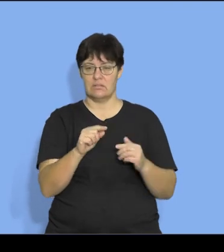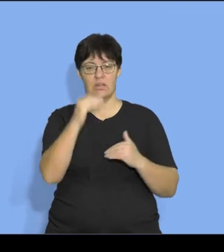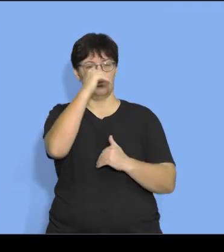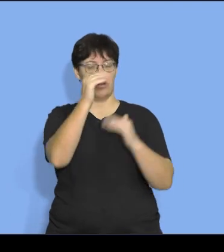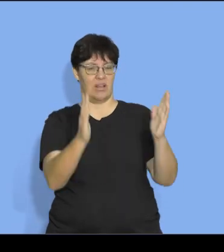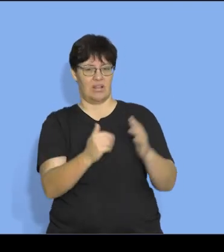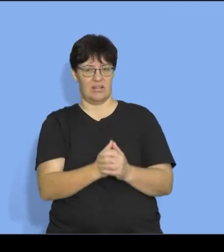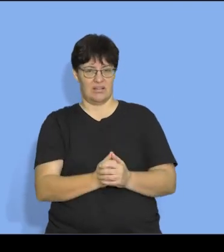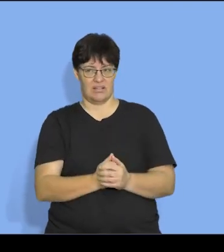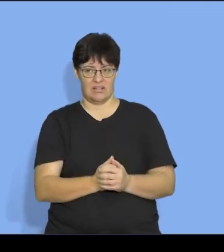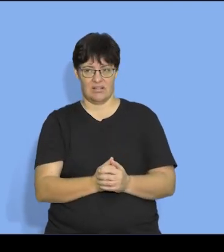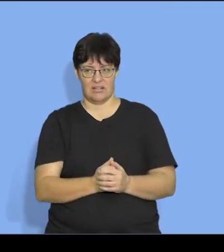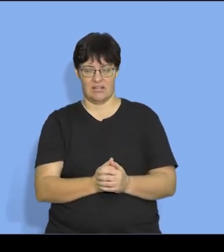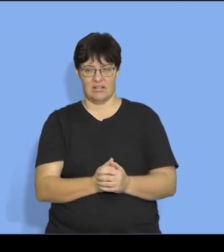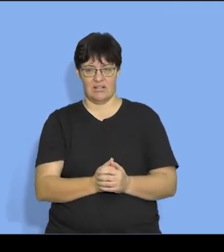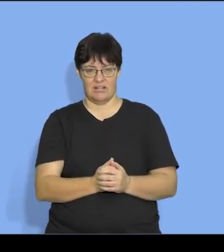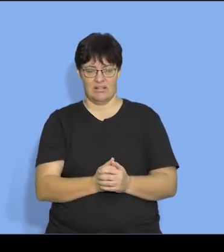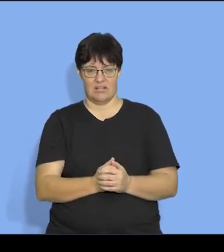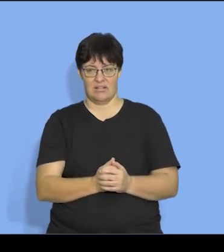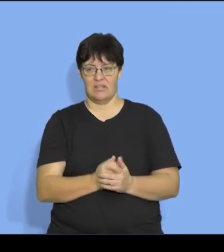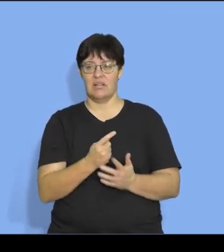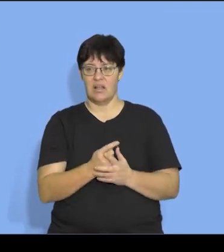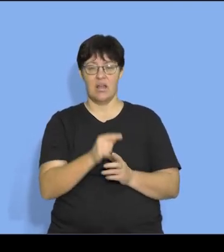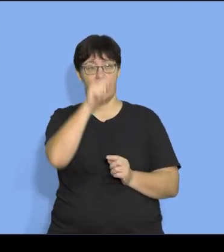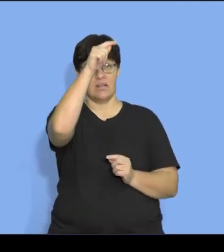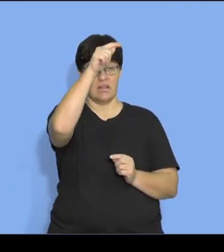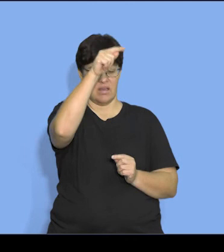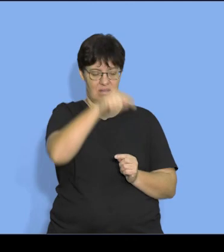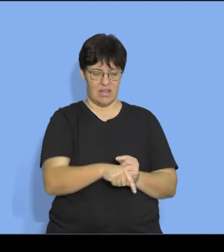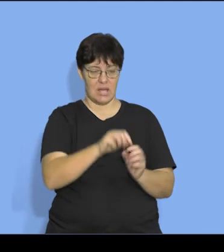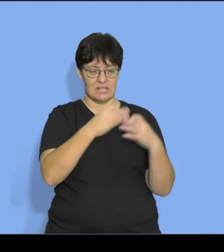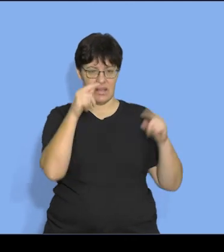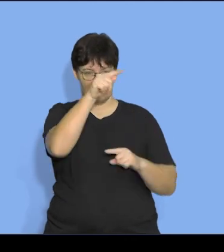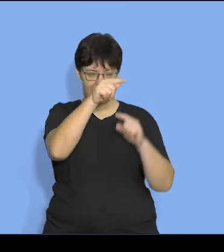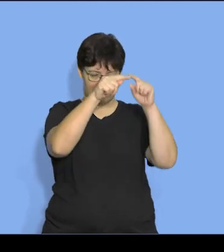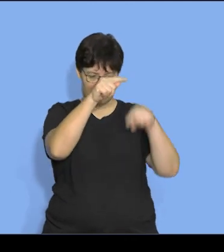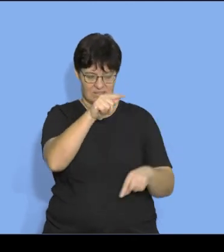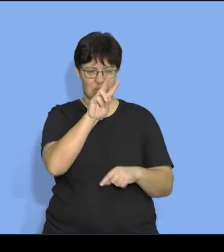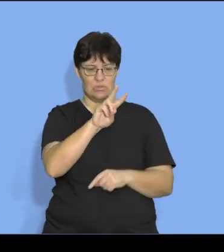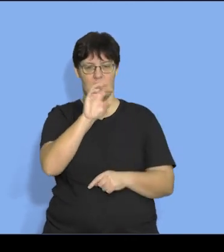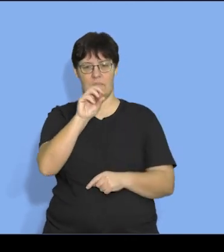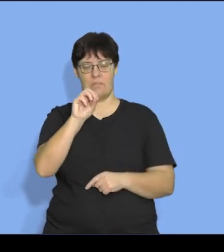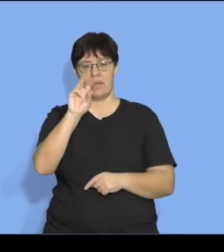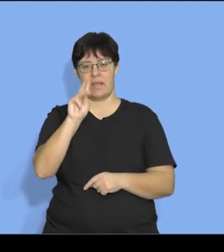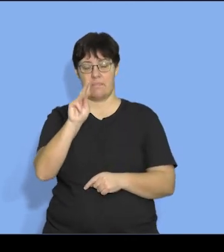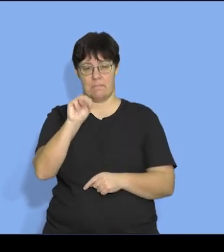created a rectangle. There's its displacement. It would be 200 kilometers